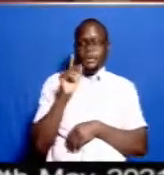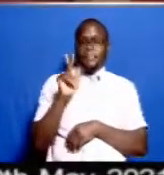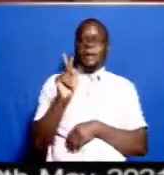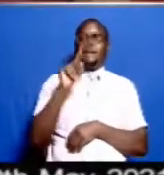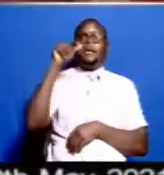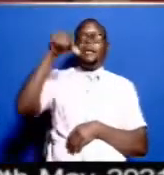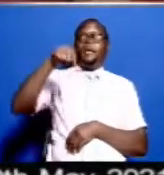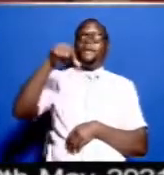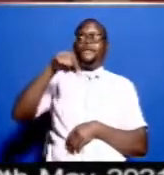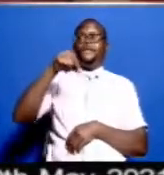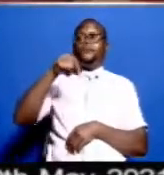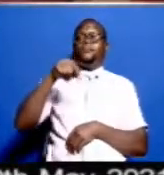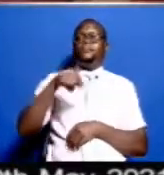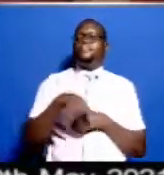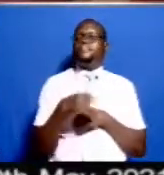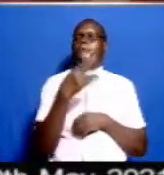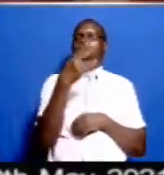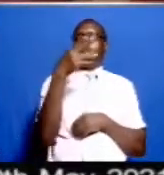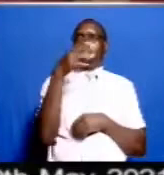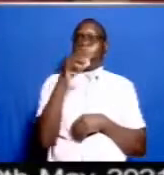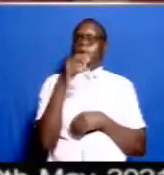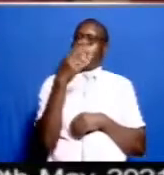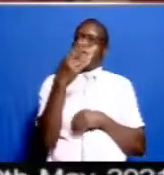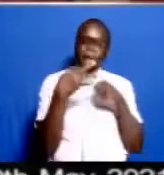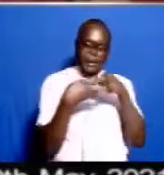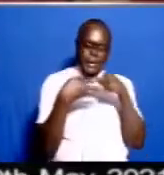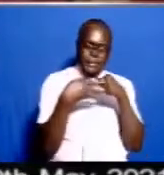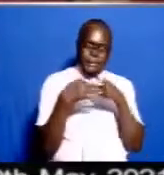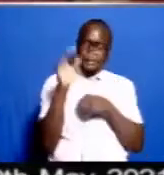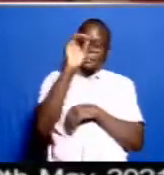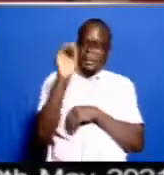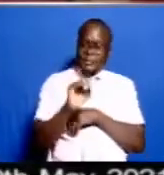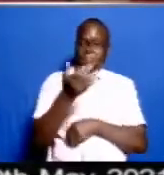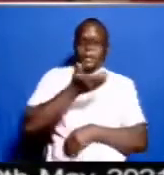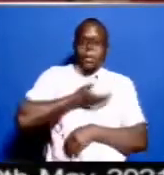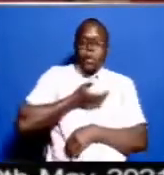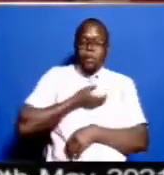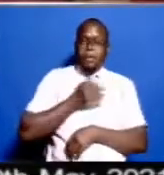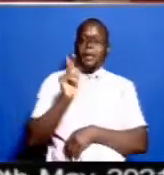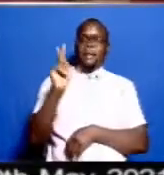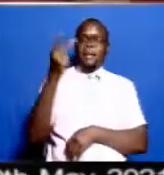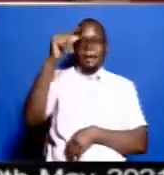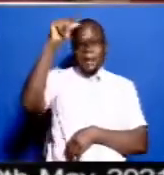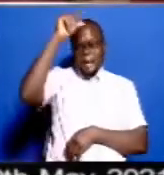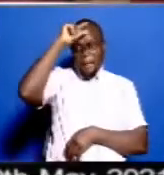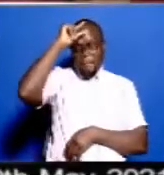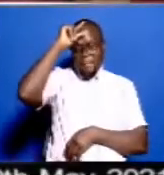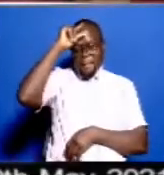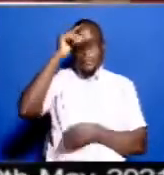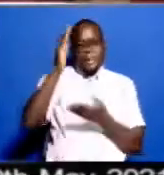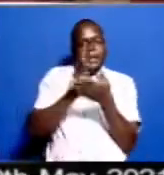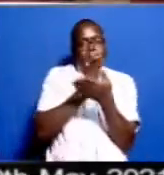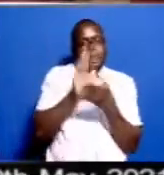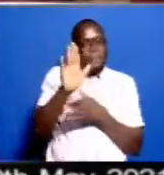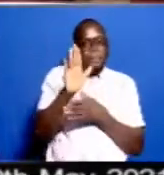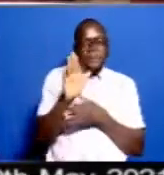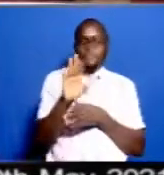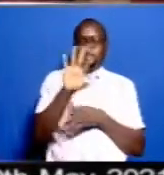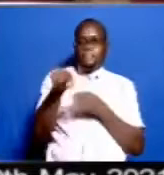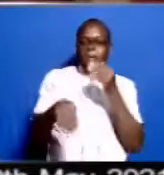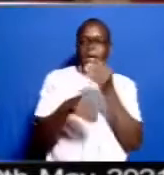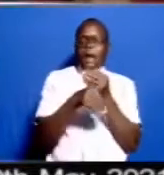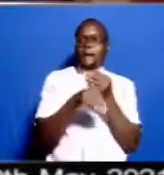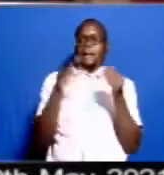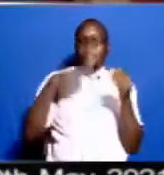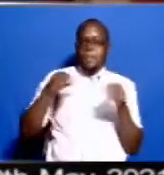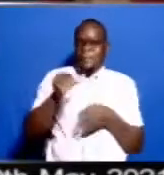Airways, it's 48% owned by the Kenyan government in shareholding. If you add the